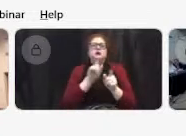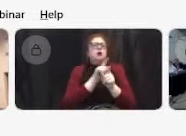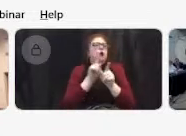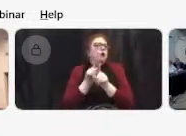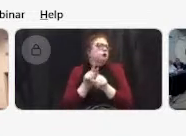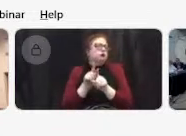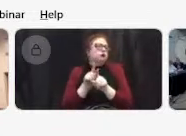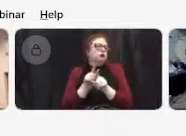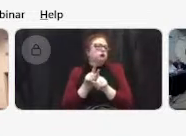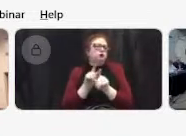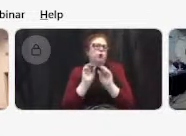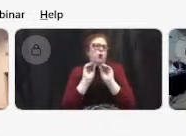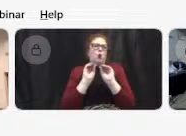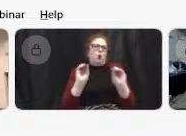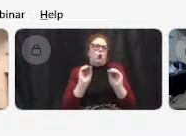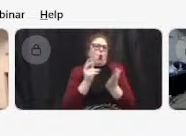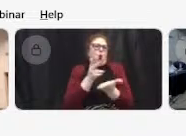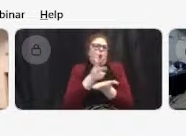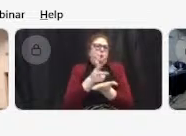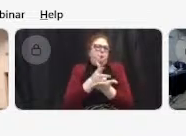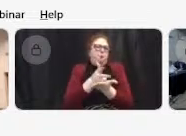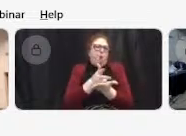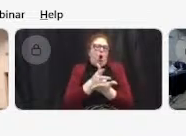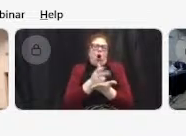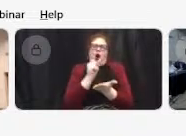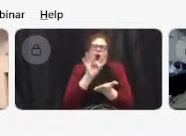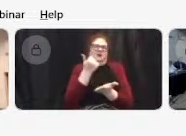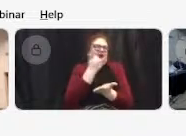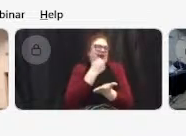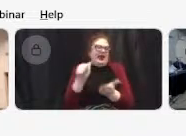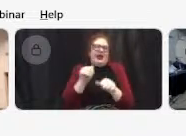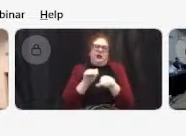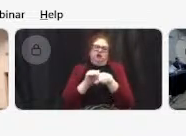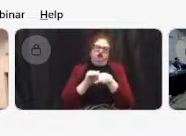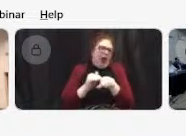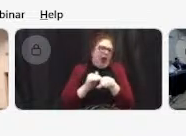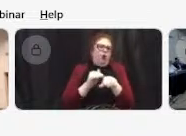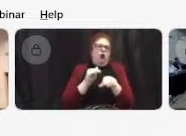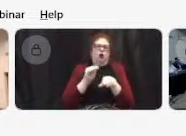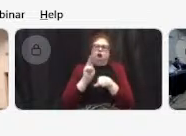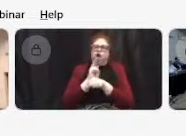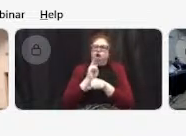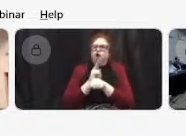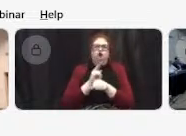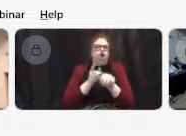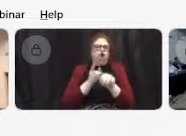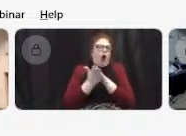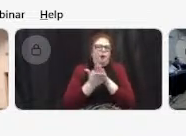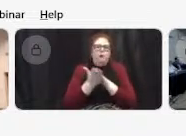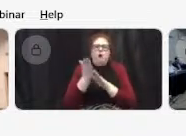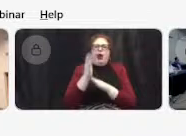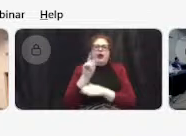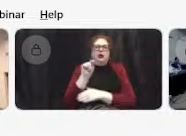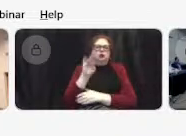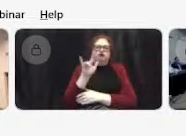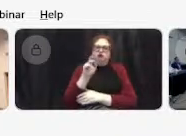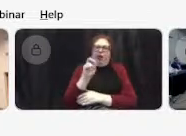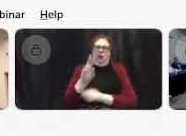no parking of any type of trailers or operation of trailers if this plan is